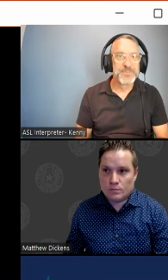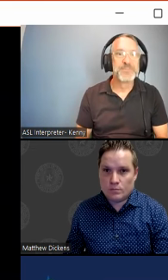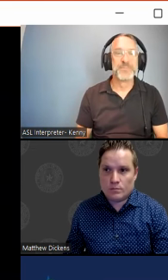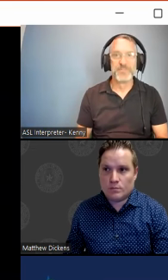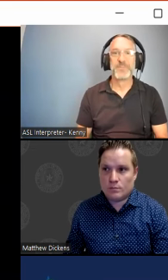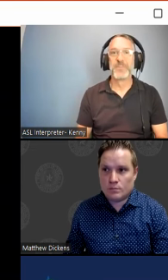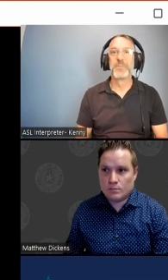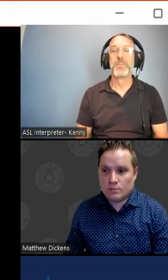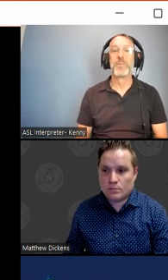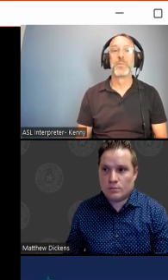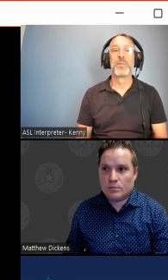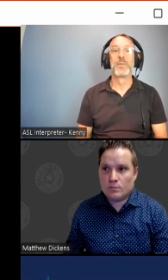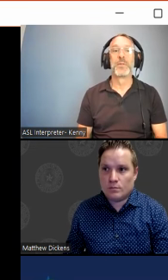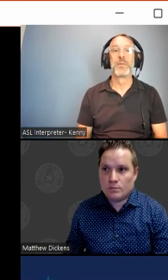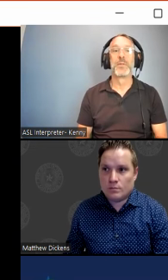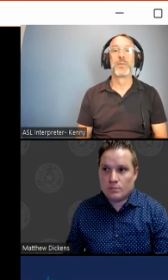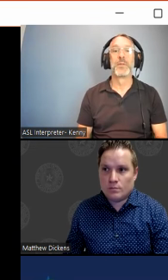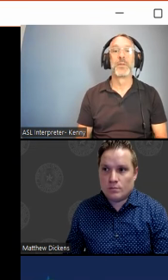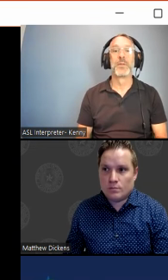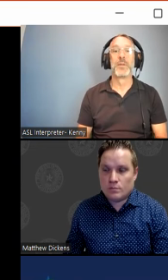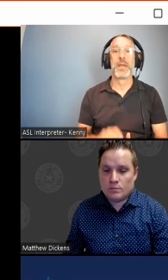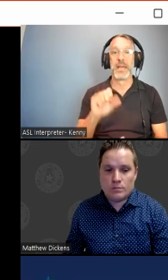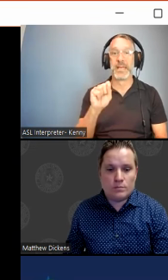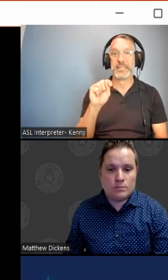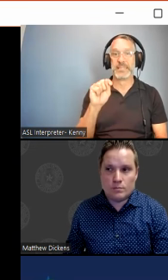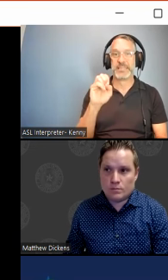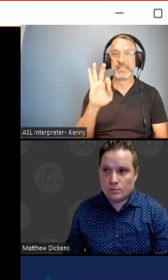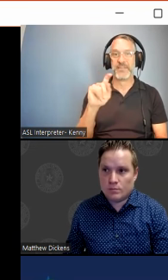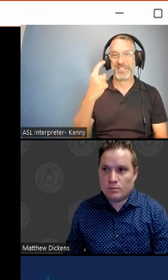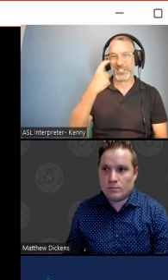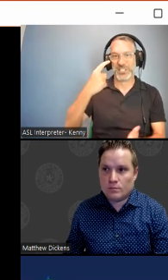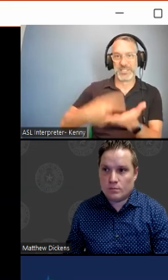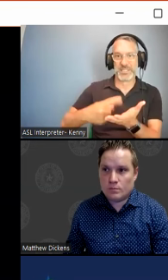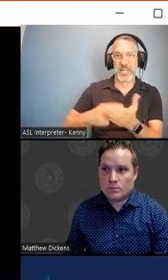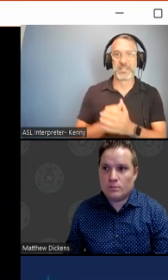Mm-hmm. And then as Stefan just discussed,